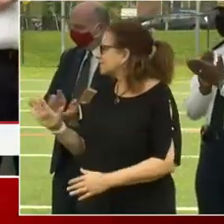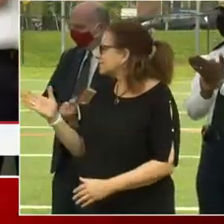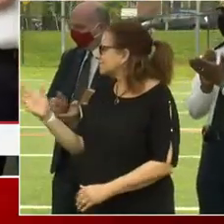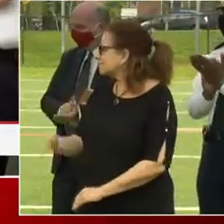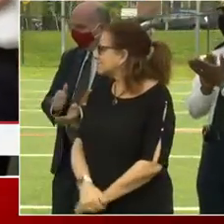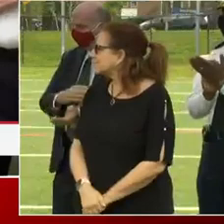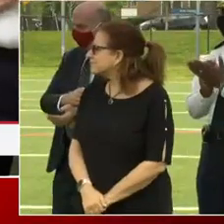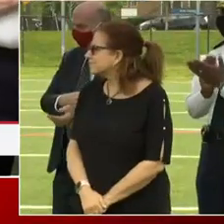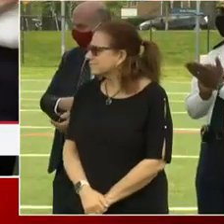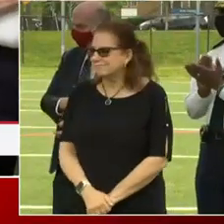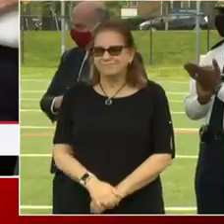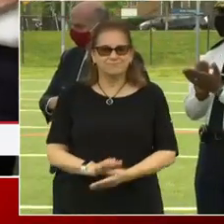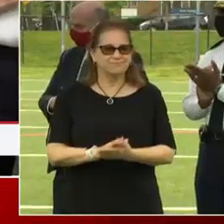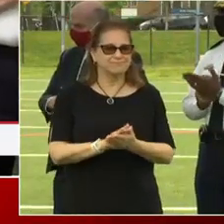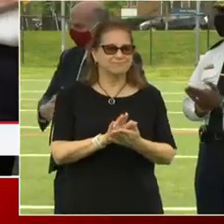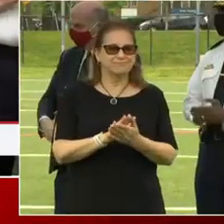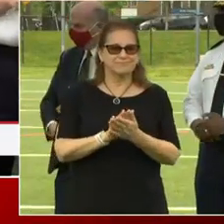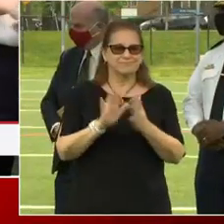Thank you, Mayor.